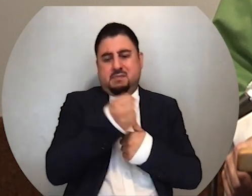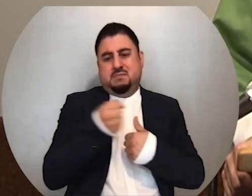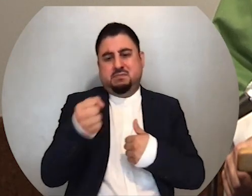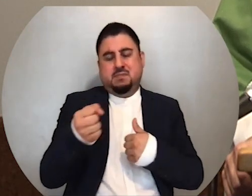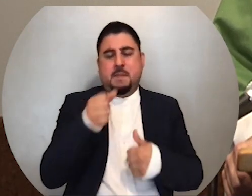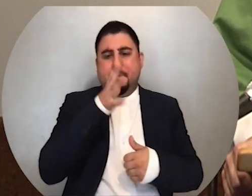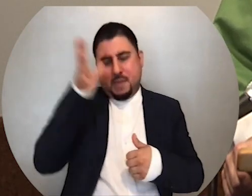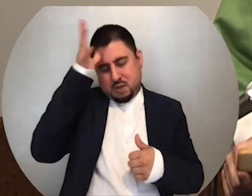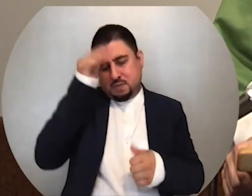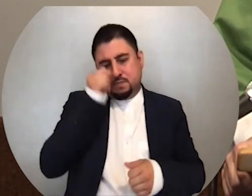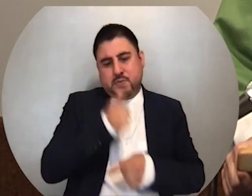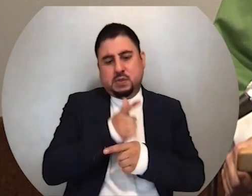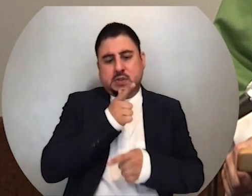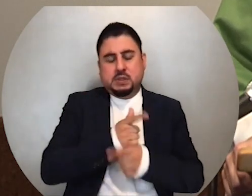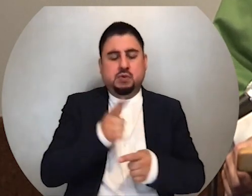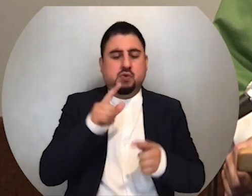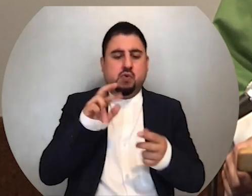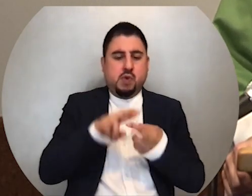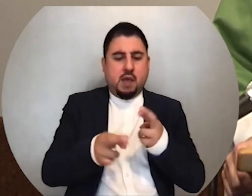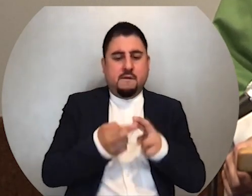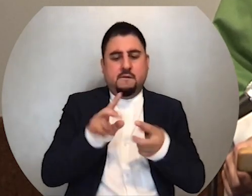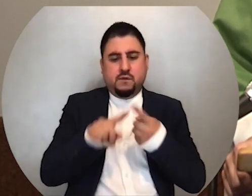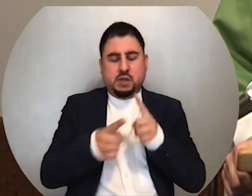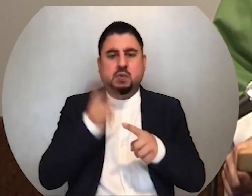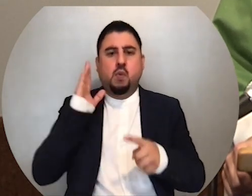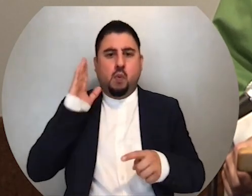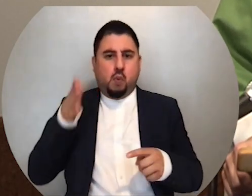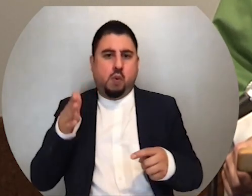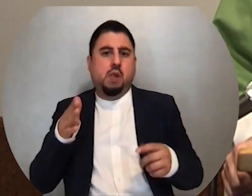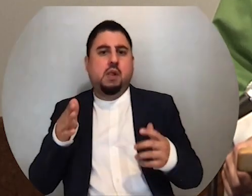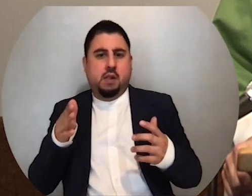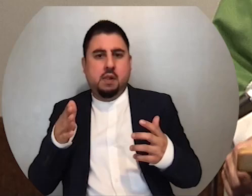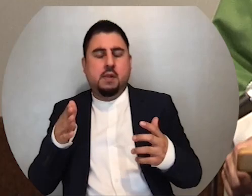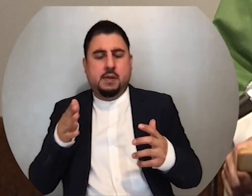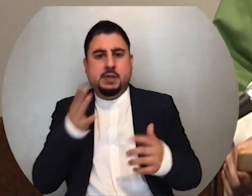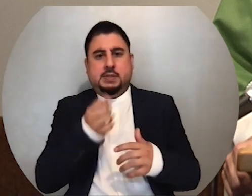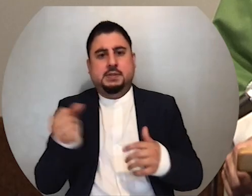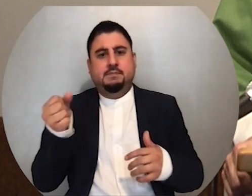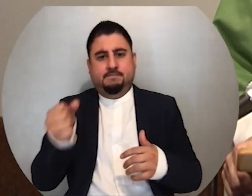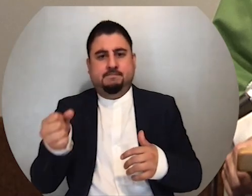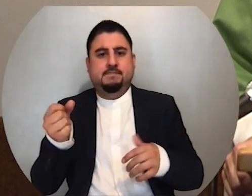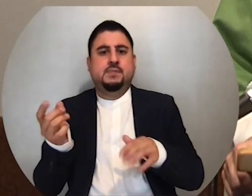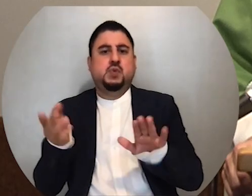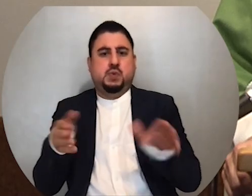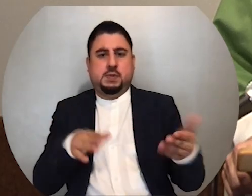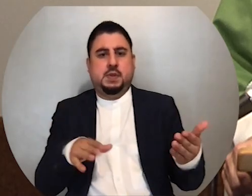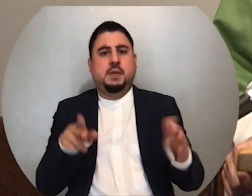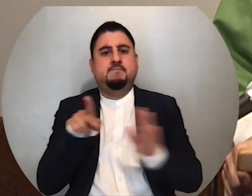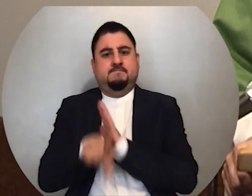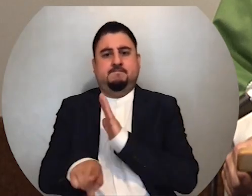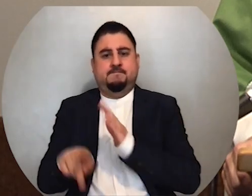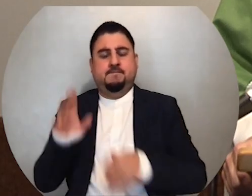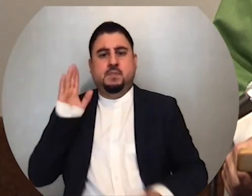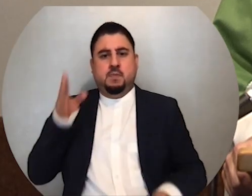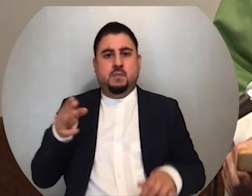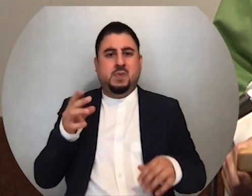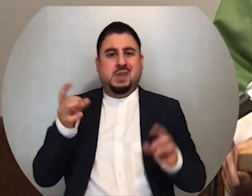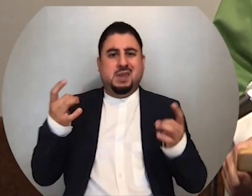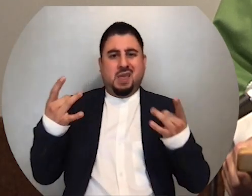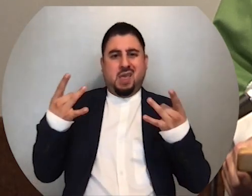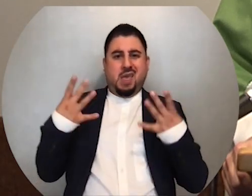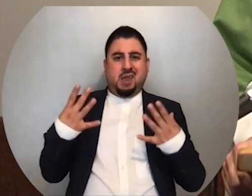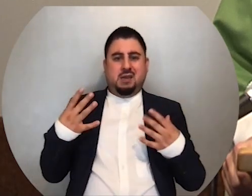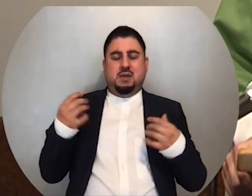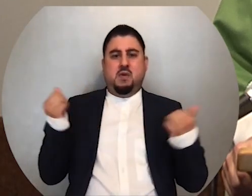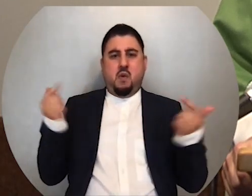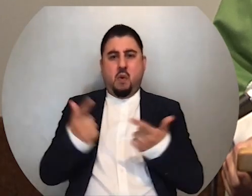by parents, brothers, relatives, and friends, and they will put some of you to death. You will be hated by